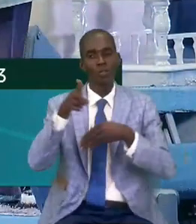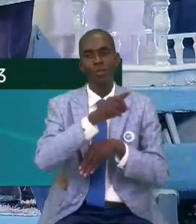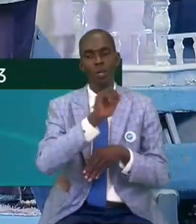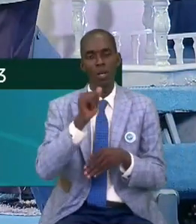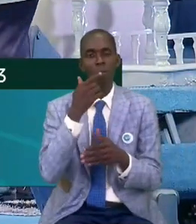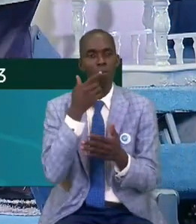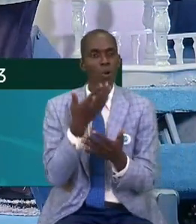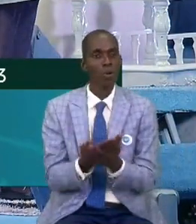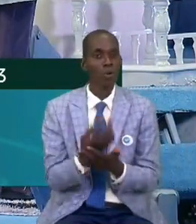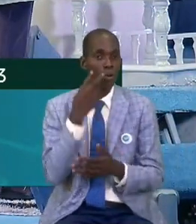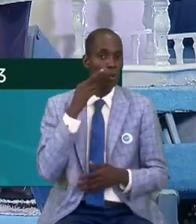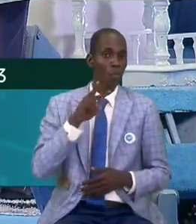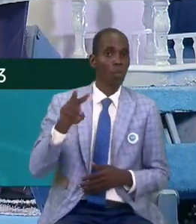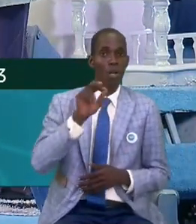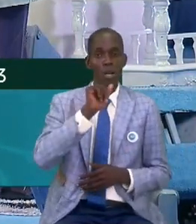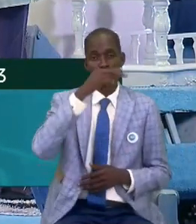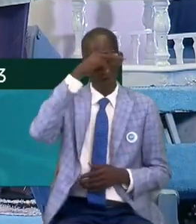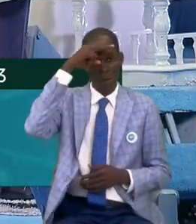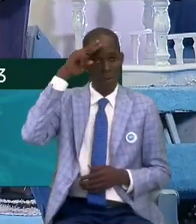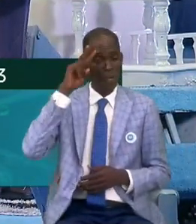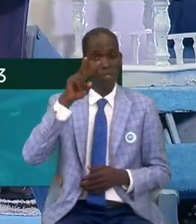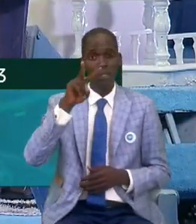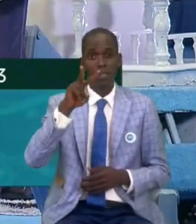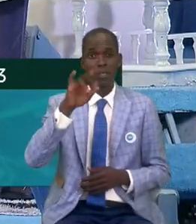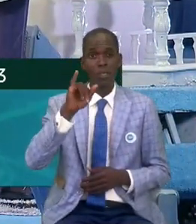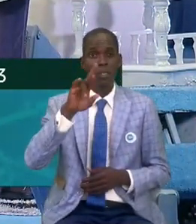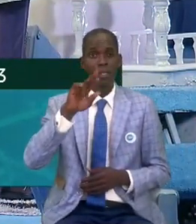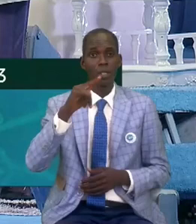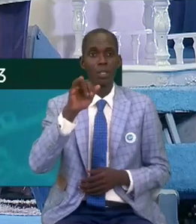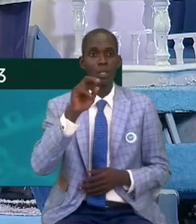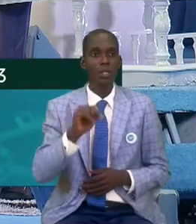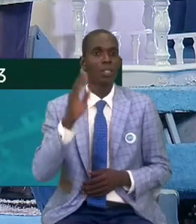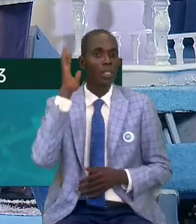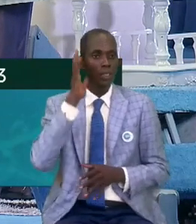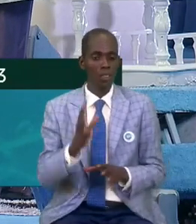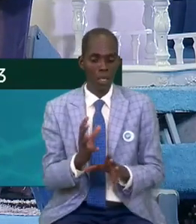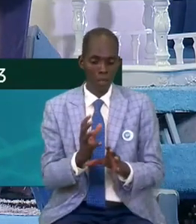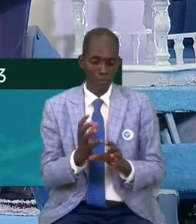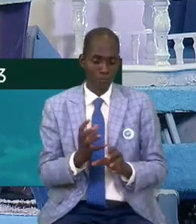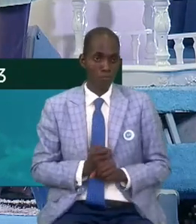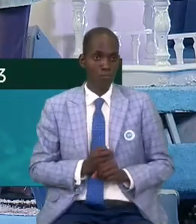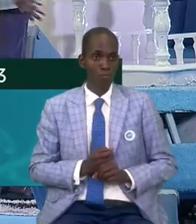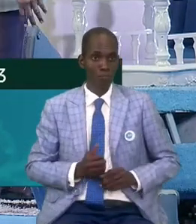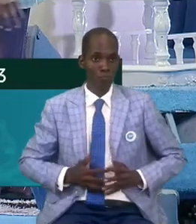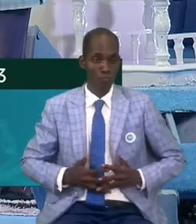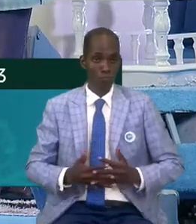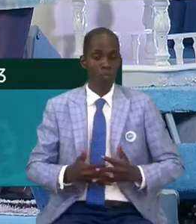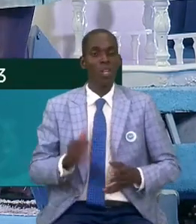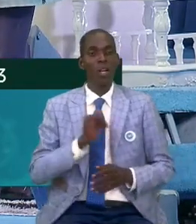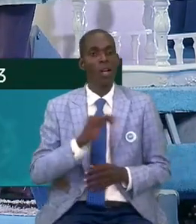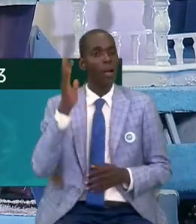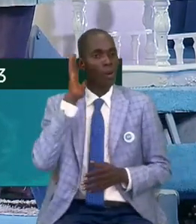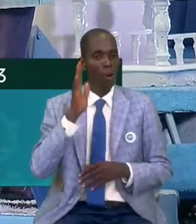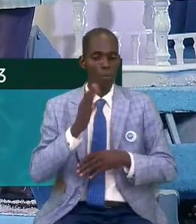conceive and bear a son and shall call his name, tell me, Emmanuel.